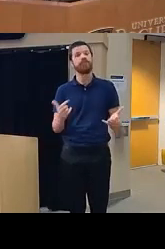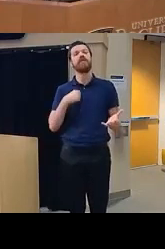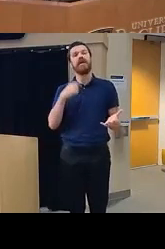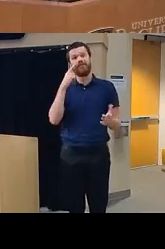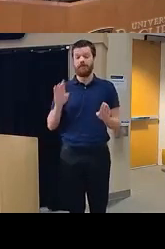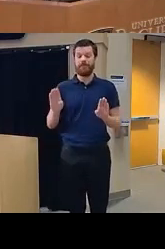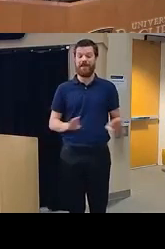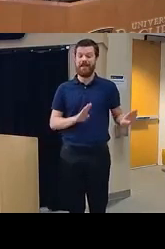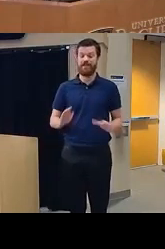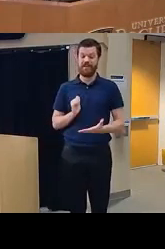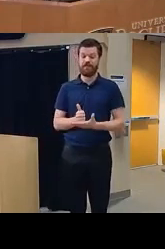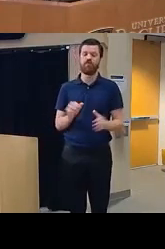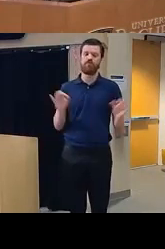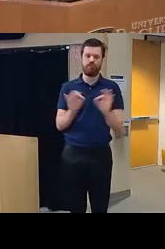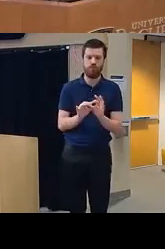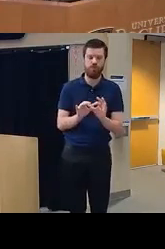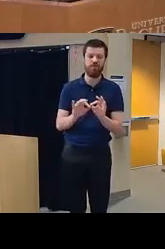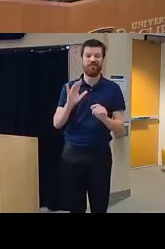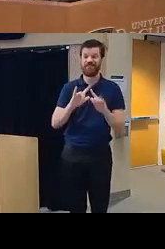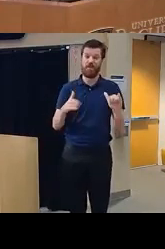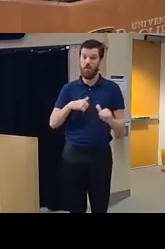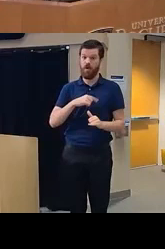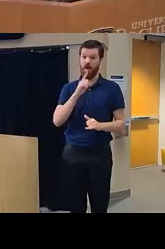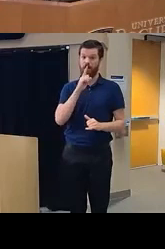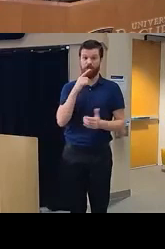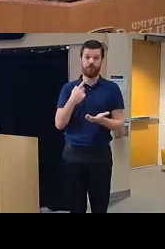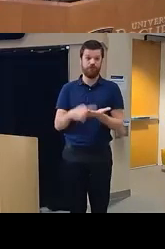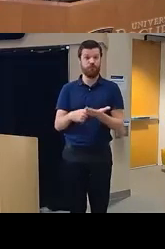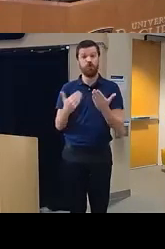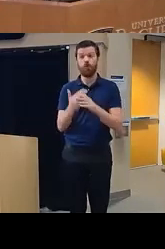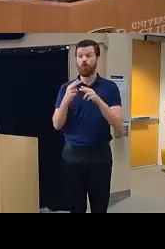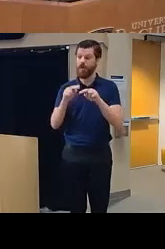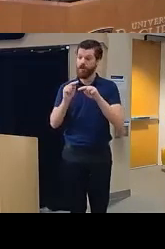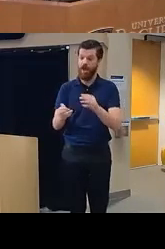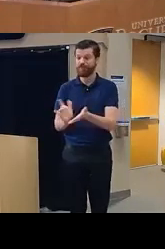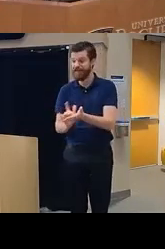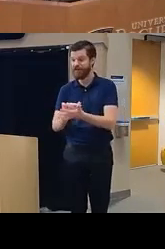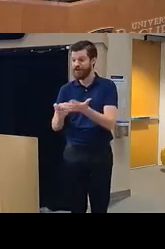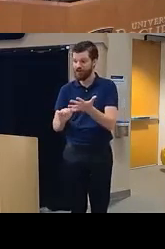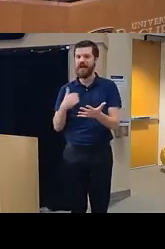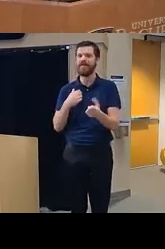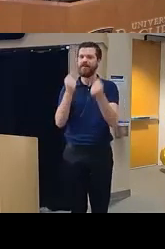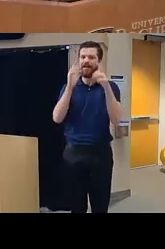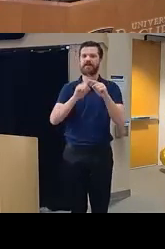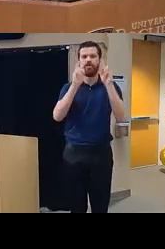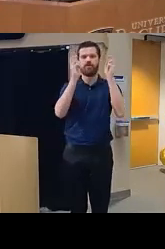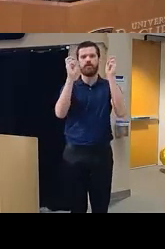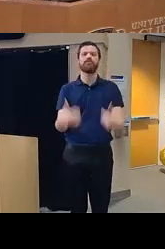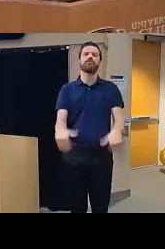think behavioral interventions are very important, but we also haven't even really talked about the new weight loss medications. I mean, there's lots of topics here.